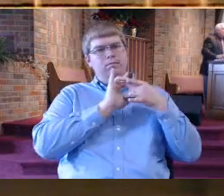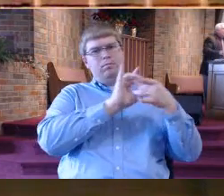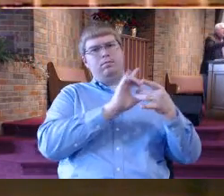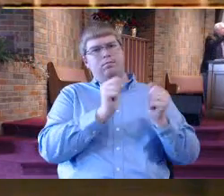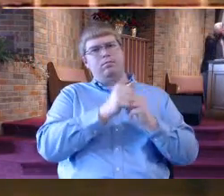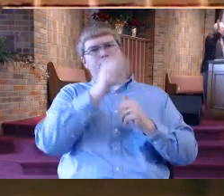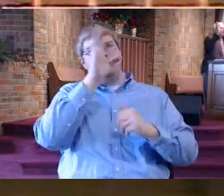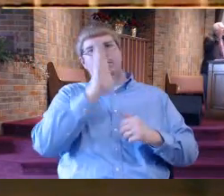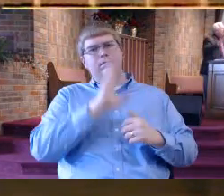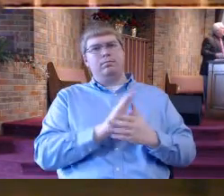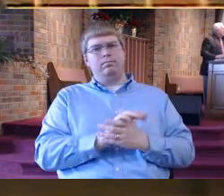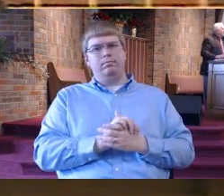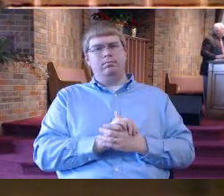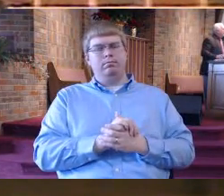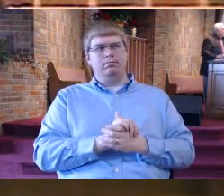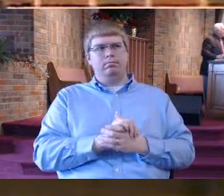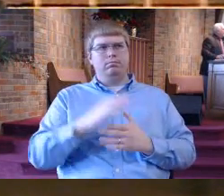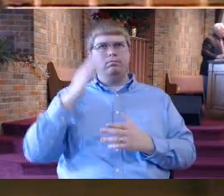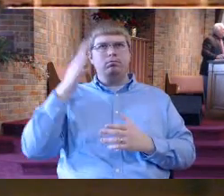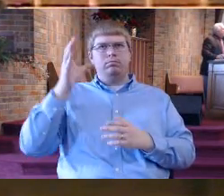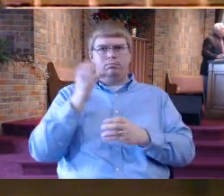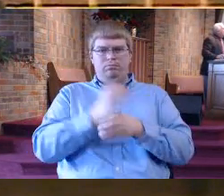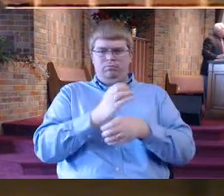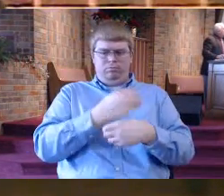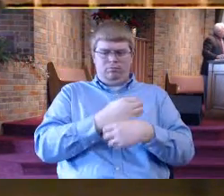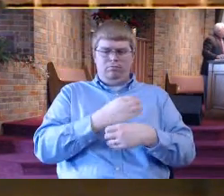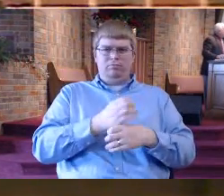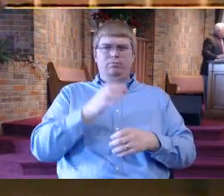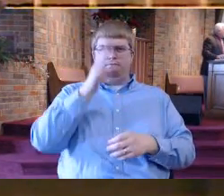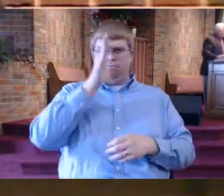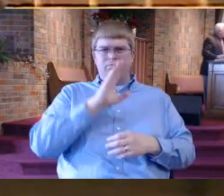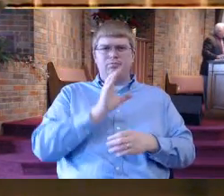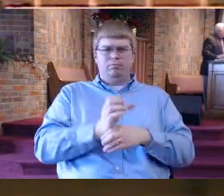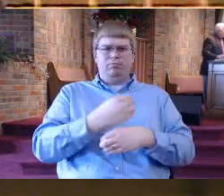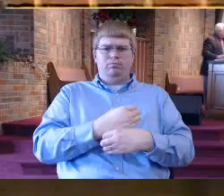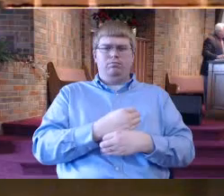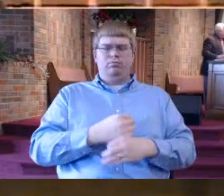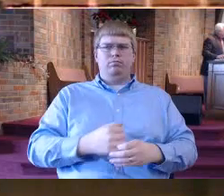The Creator God, everything we see around us,